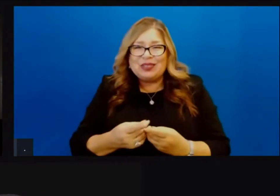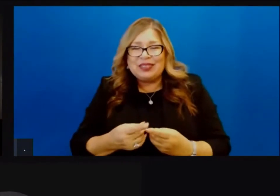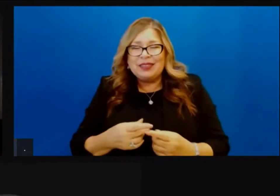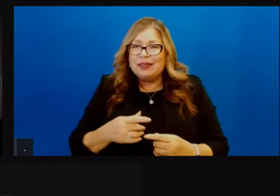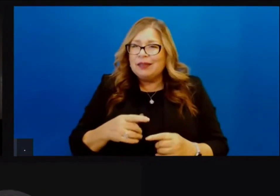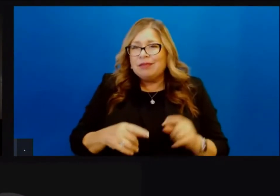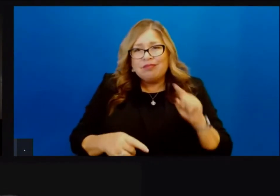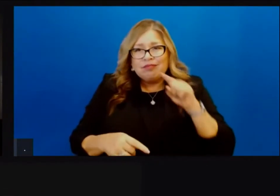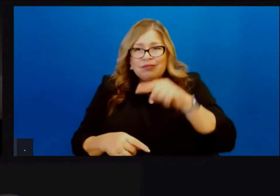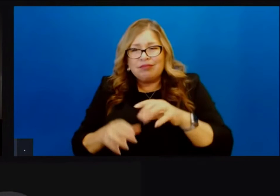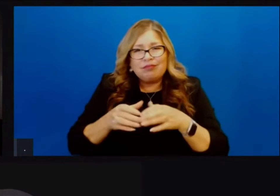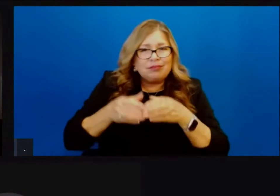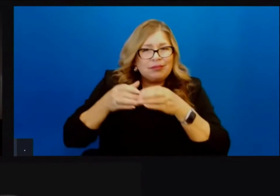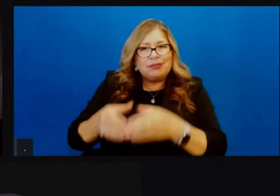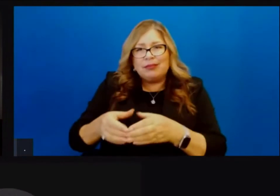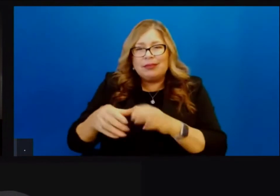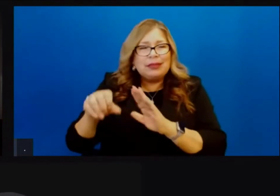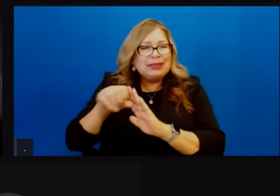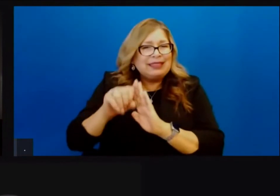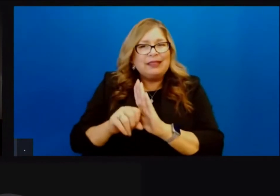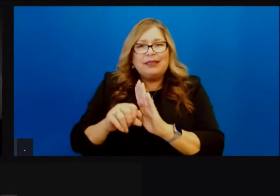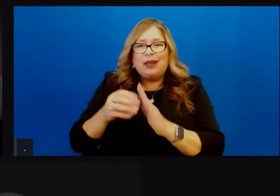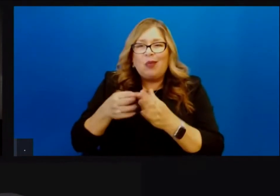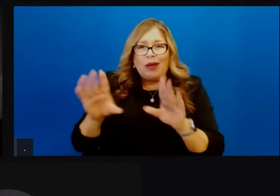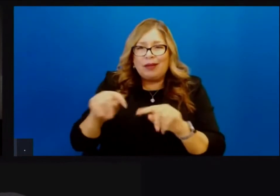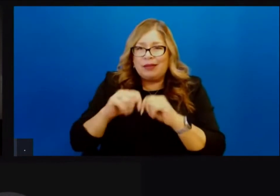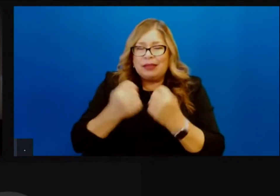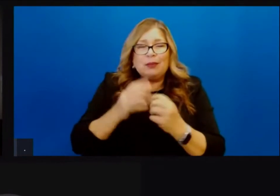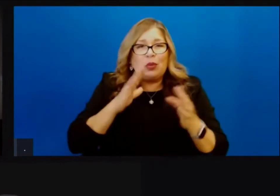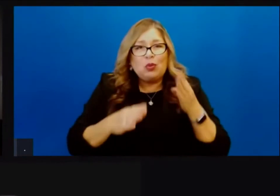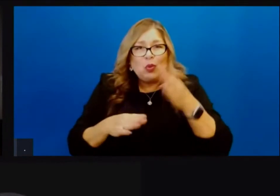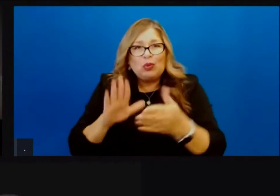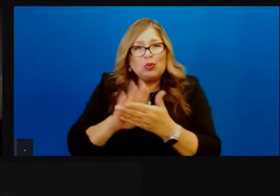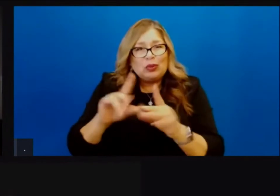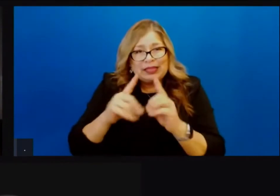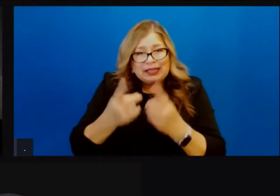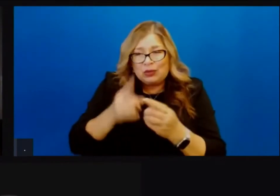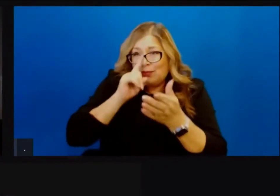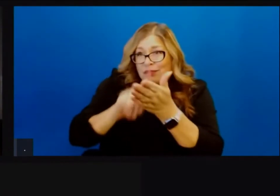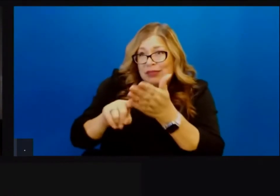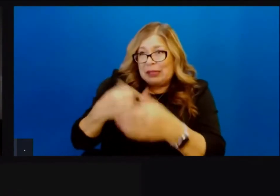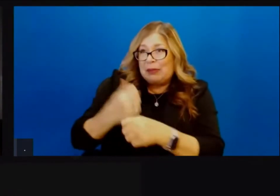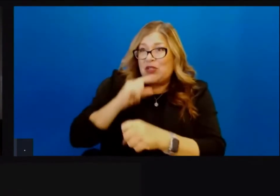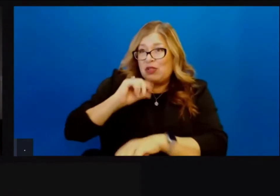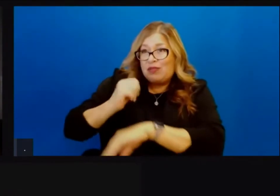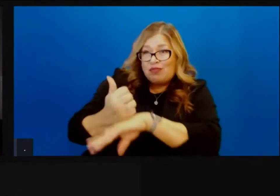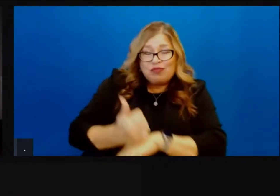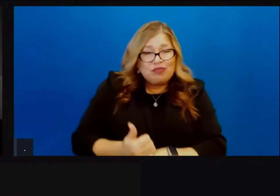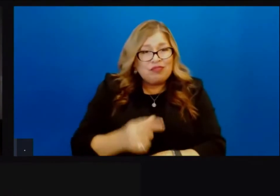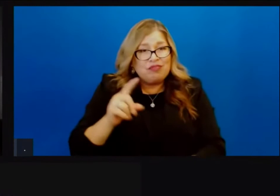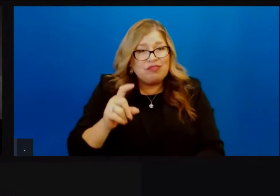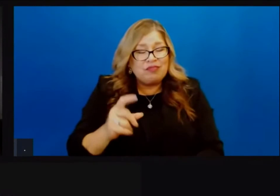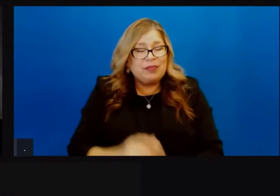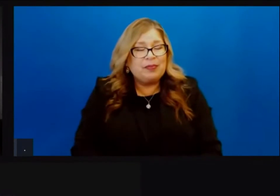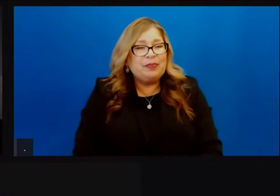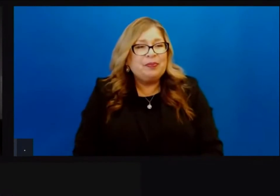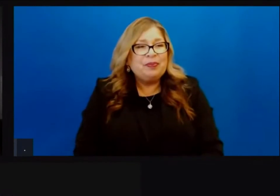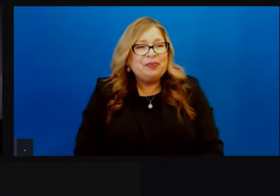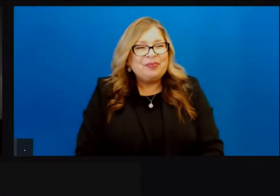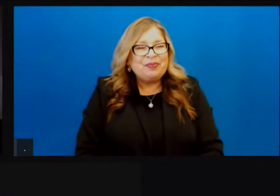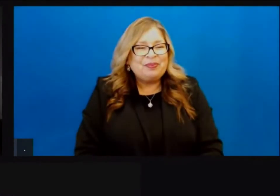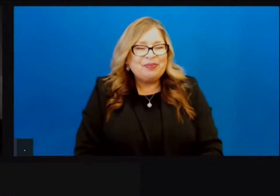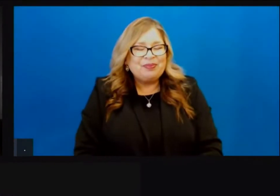but, like a statewide school team that'll work with these school districts to get those in place? Thank you. Thanks, Spencer, for the question,